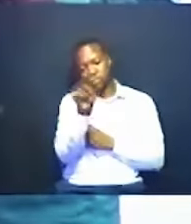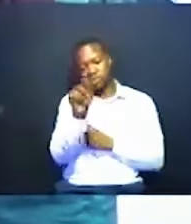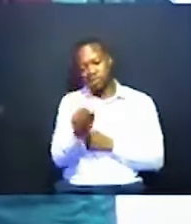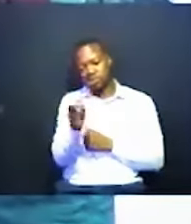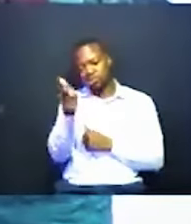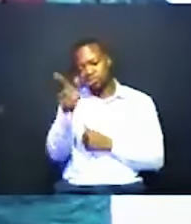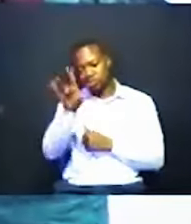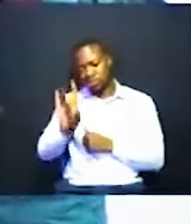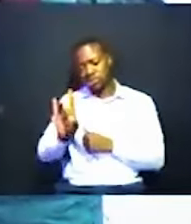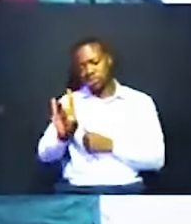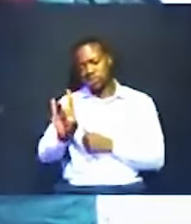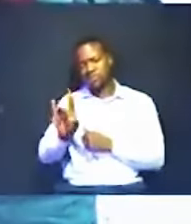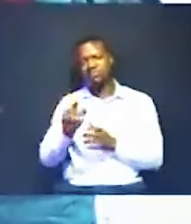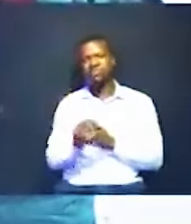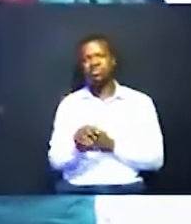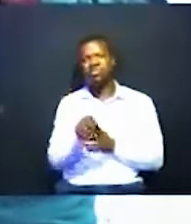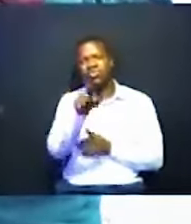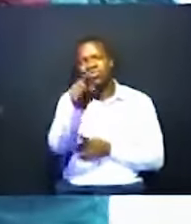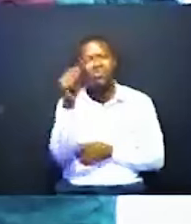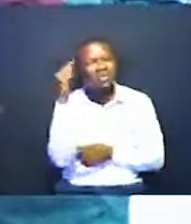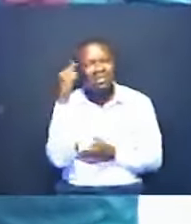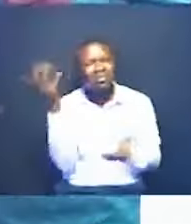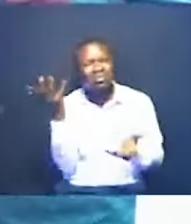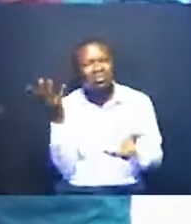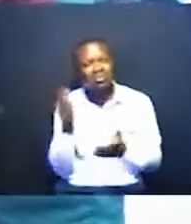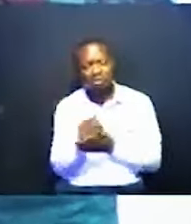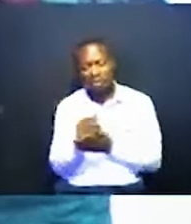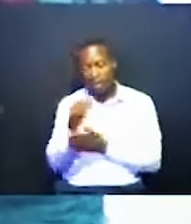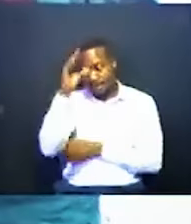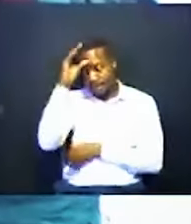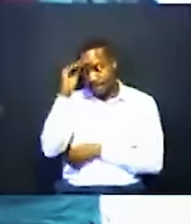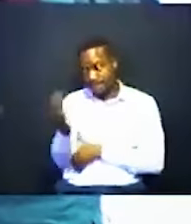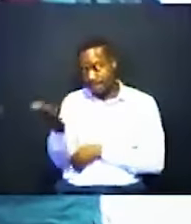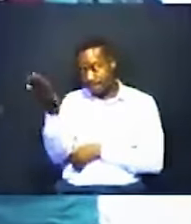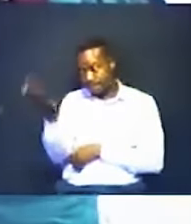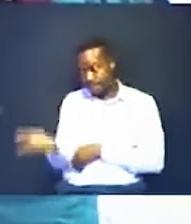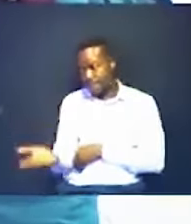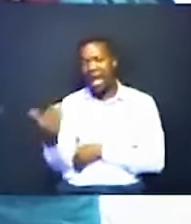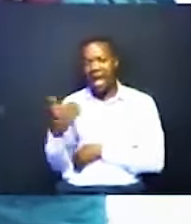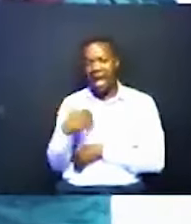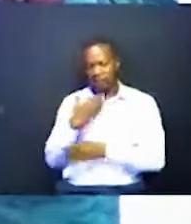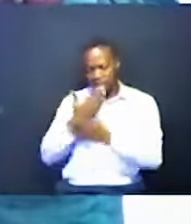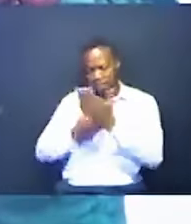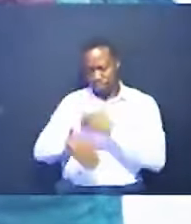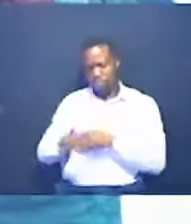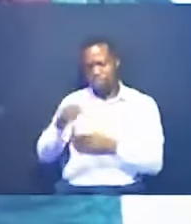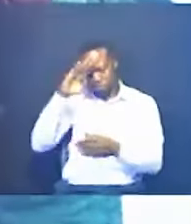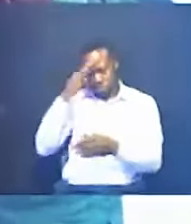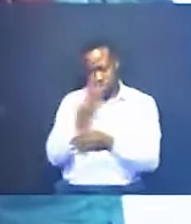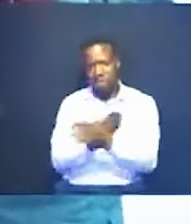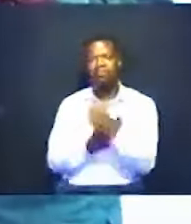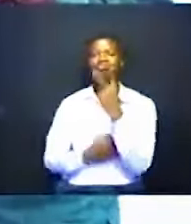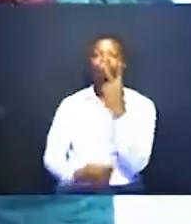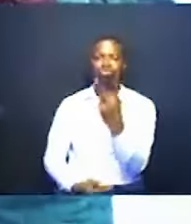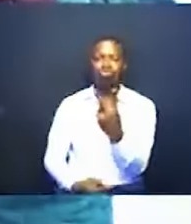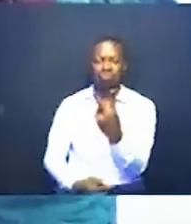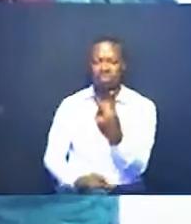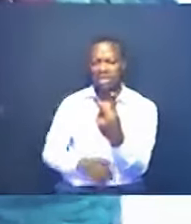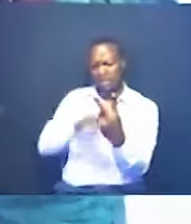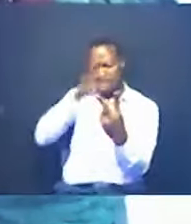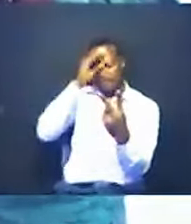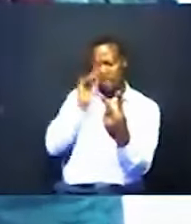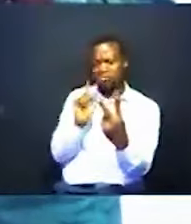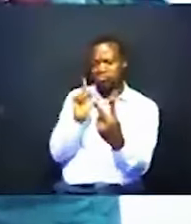Matthew 21 from 28. What do you think? There was a man who had two sons. He went to the first and